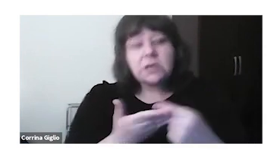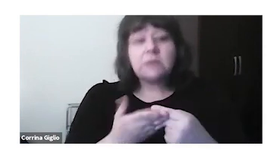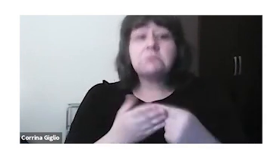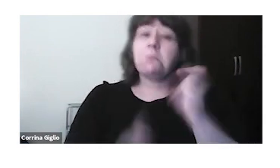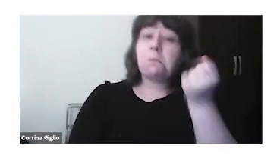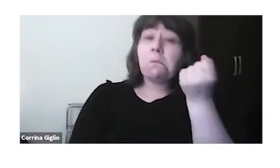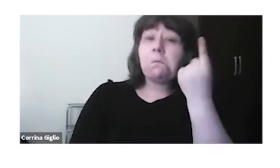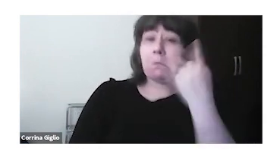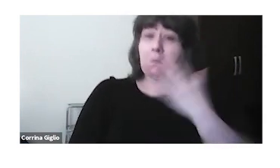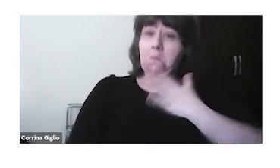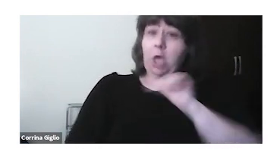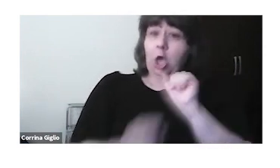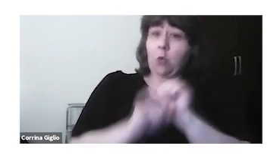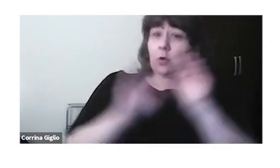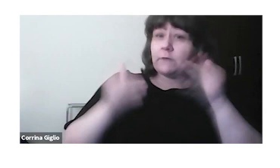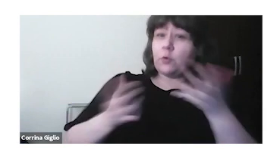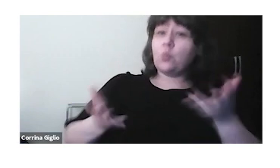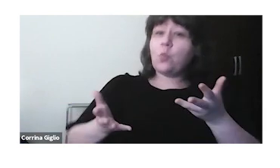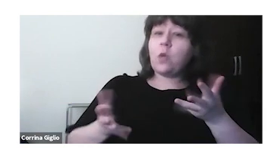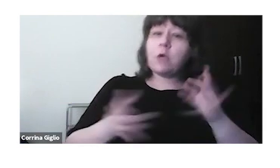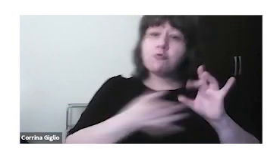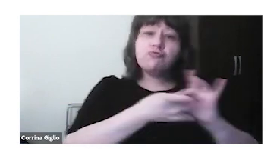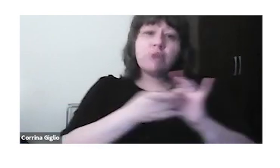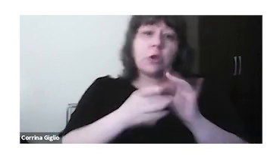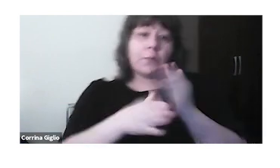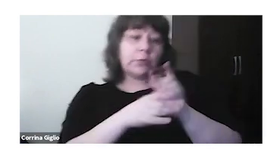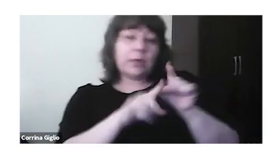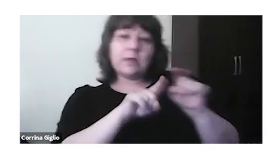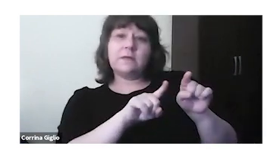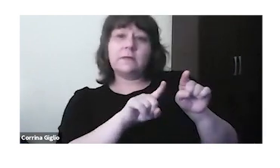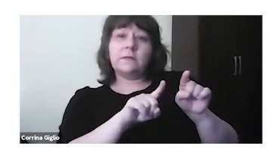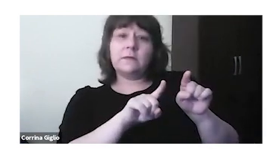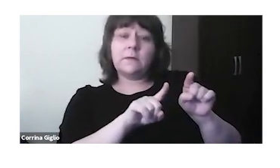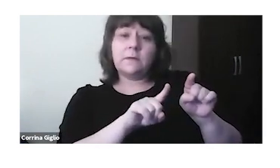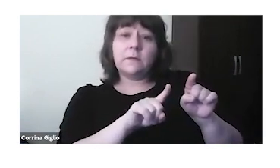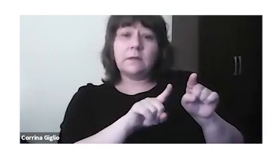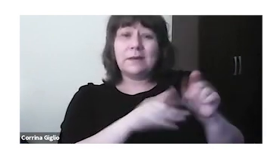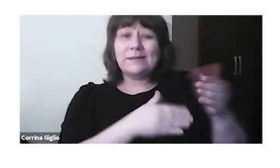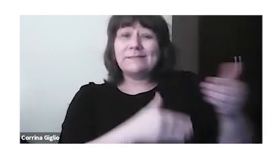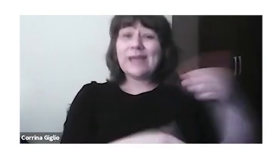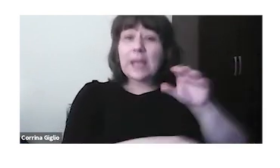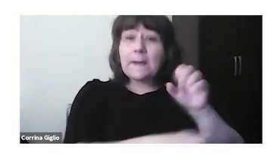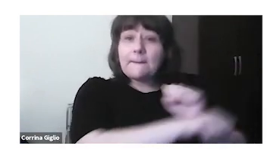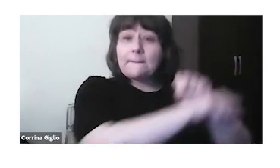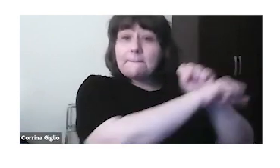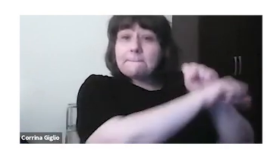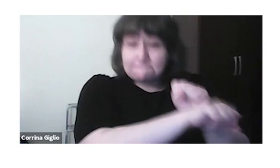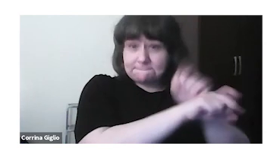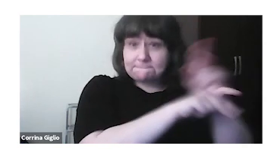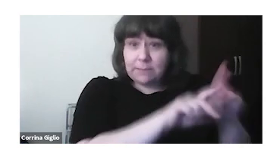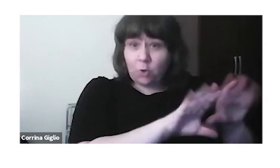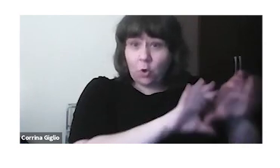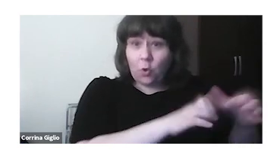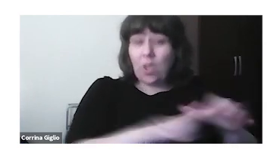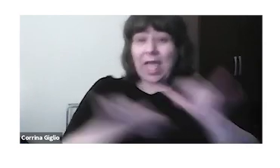a lot of my work is focused on the relationship between the dress of enslaved people and the fashion system.